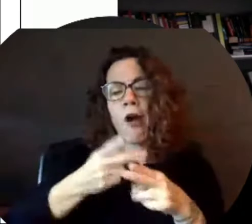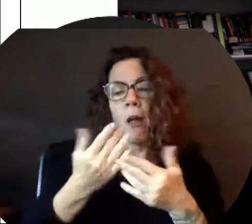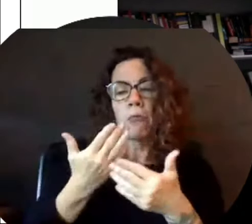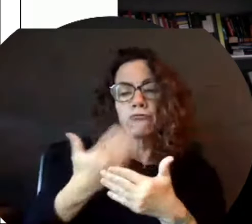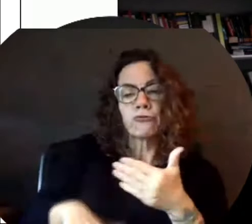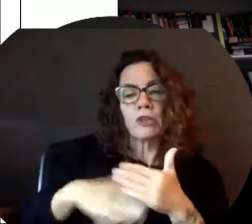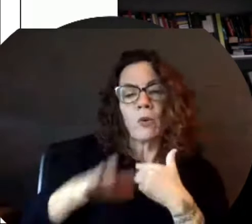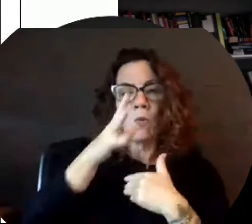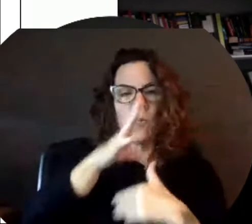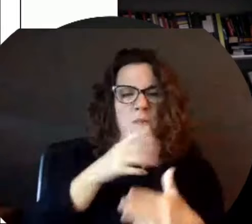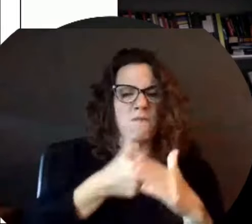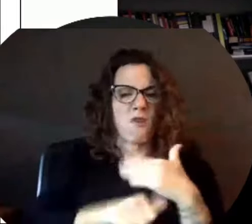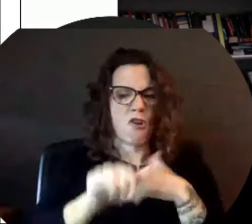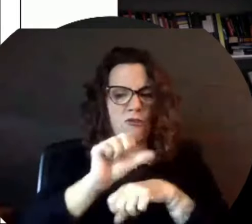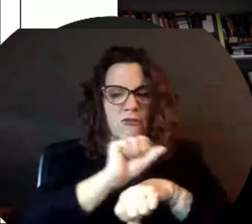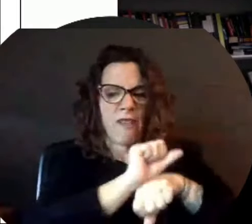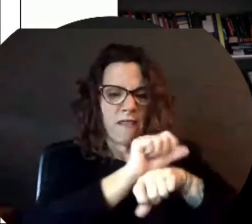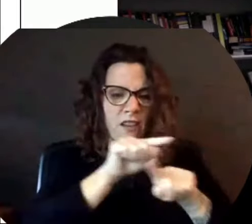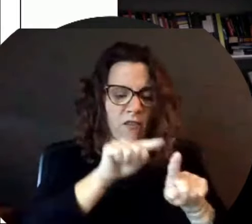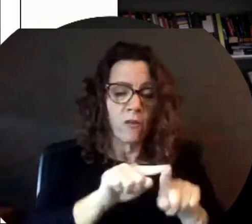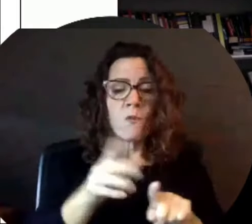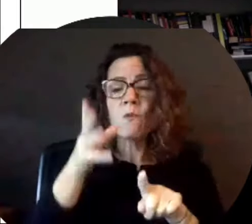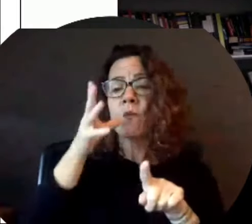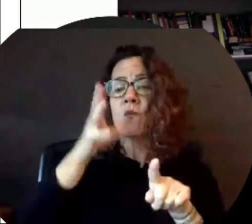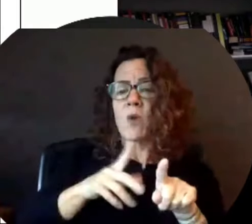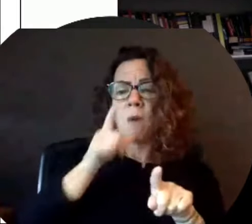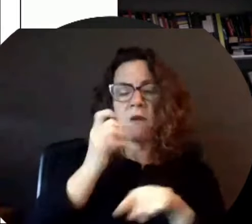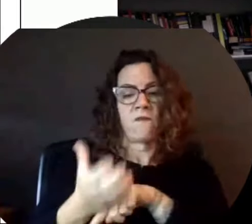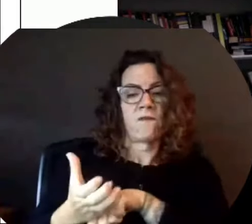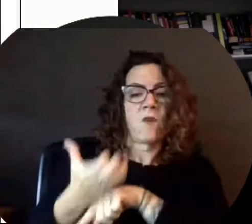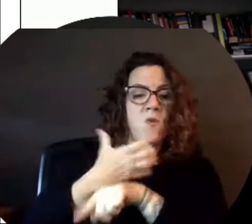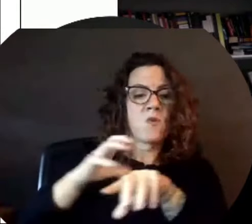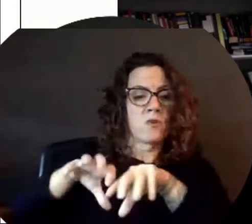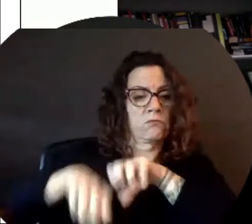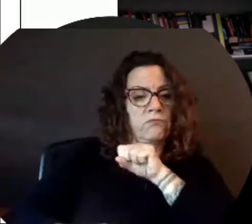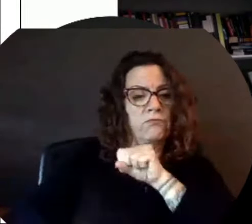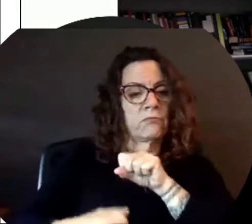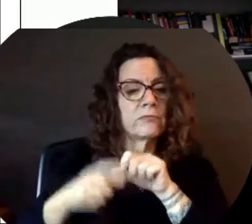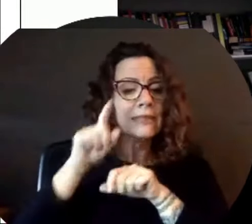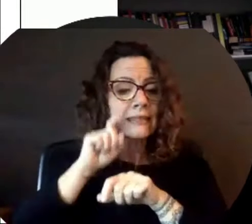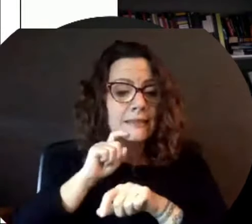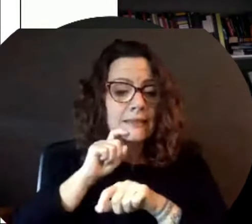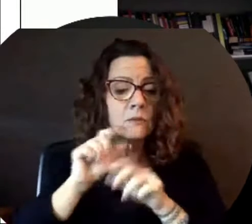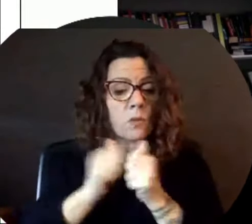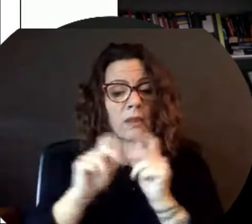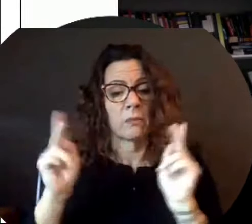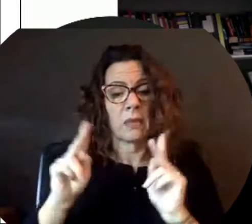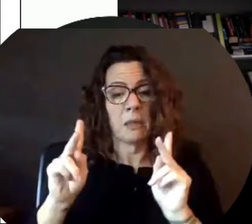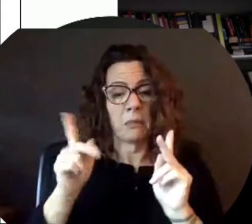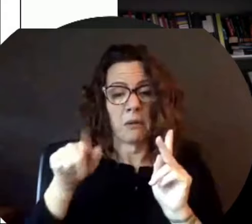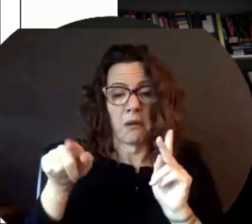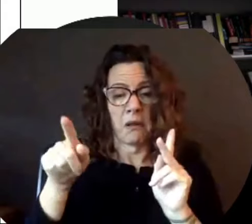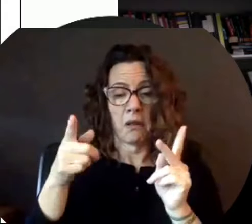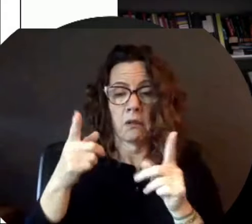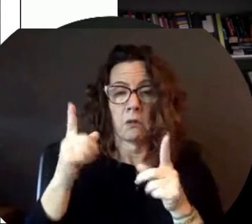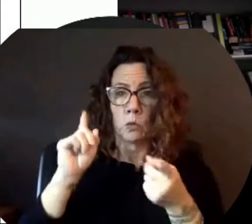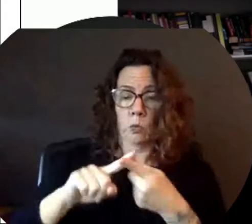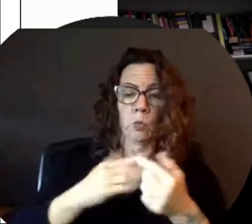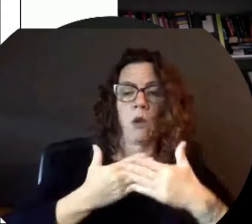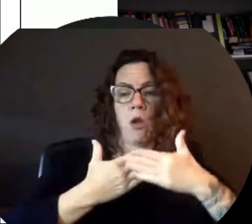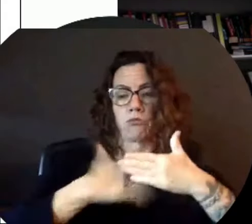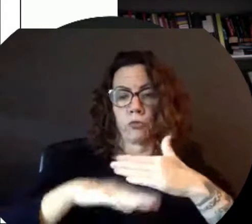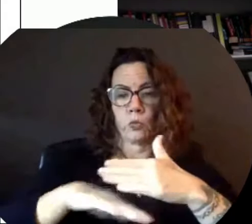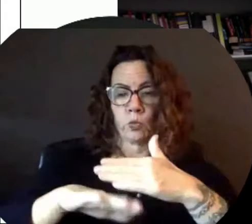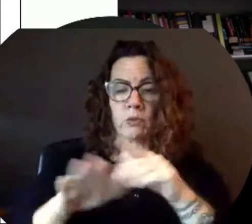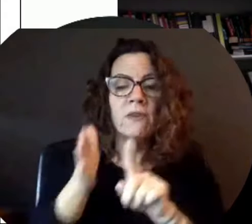with people because they were understood as being able to produce a future offspring, a future slave population,